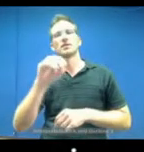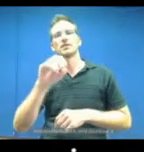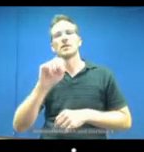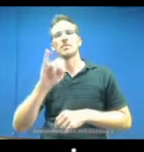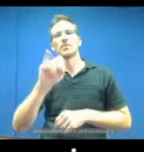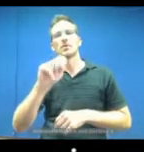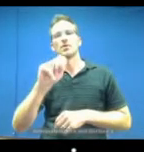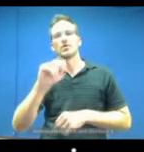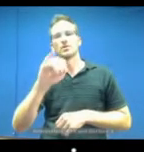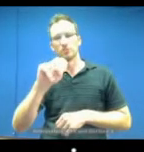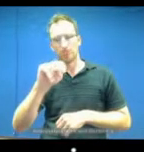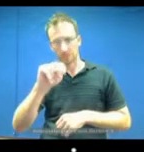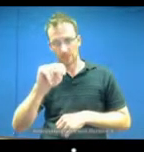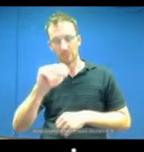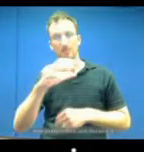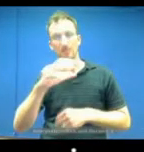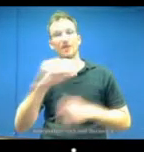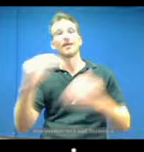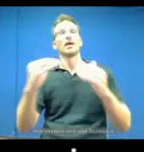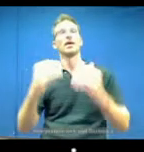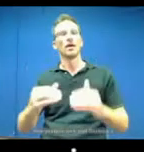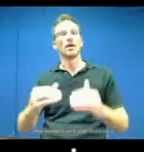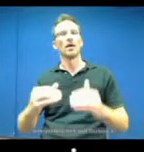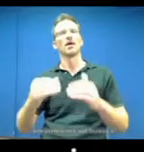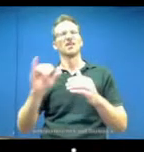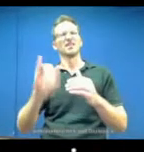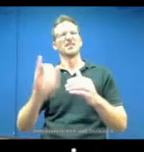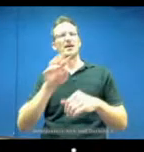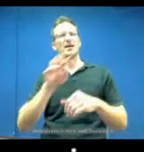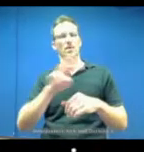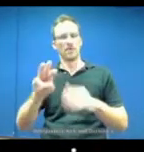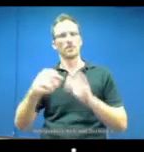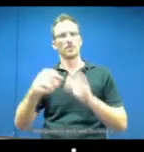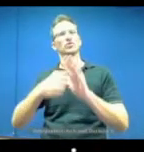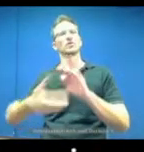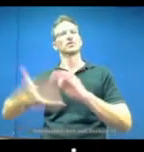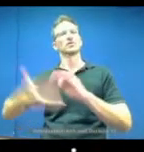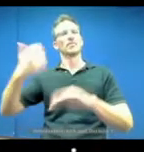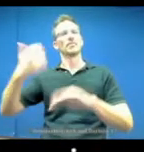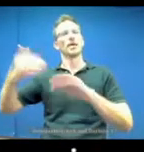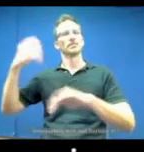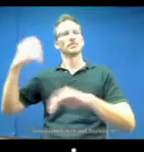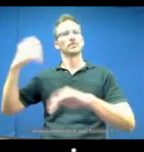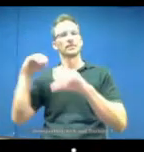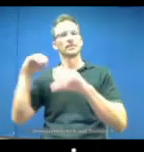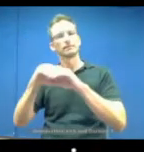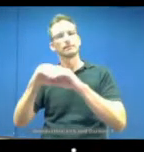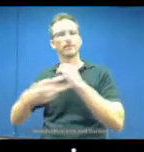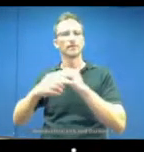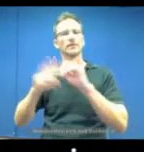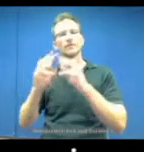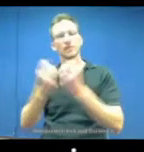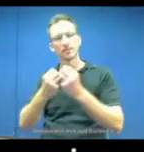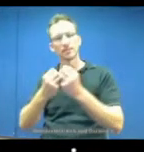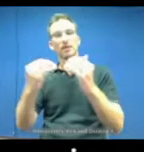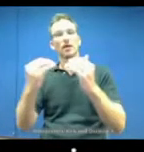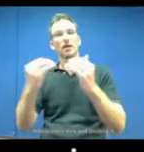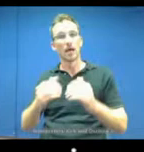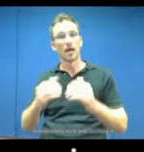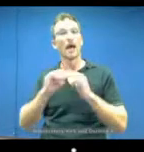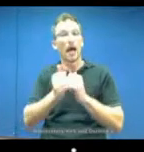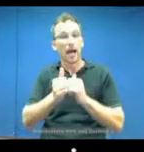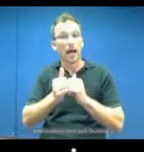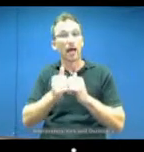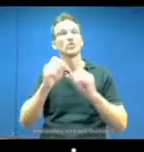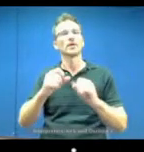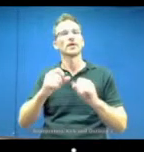archived sessions and how to get CEUs. And I know that Carolyn is going to talk to you about that right now. And so I'd